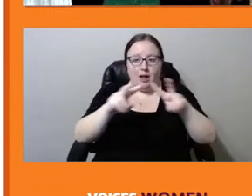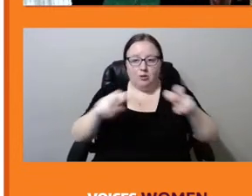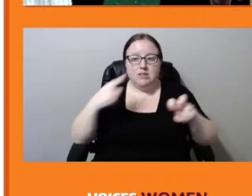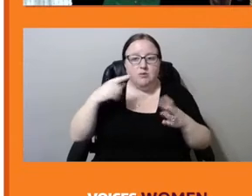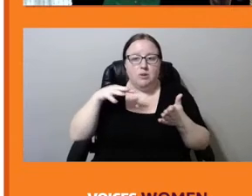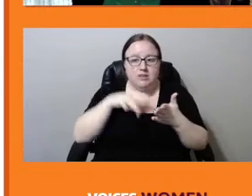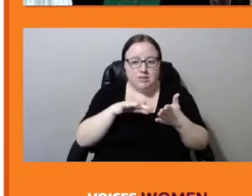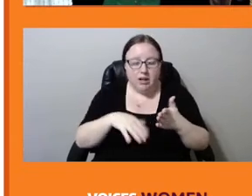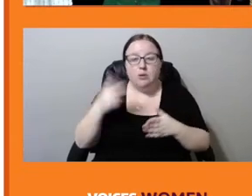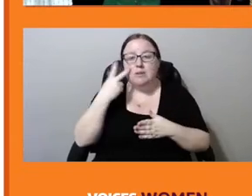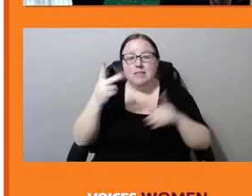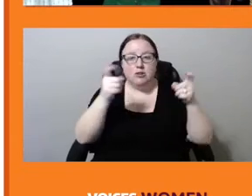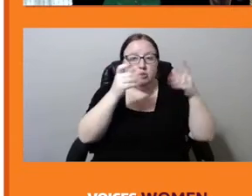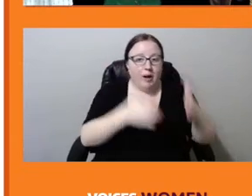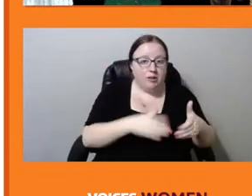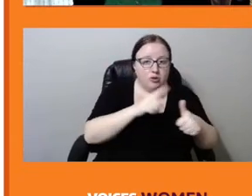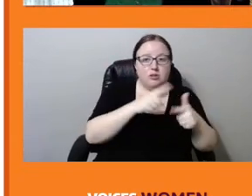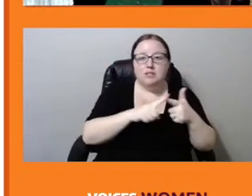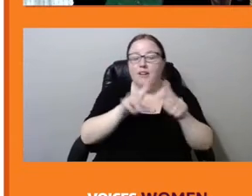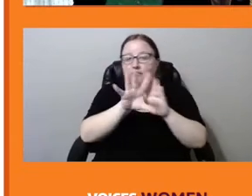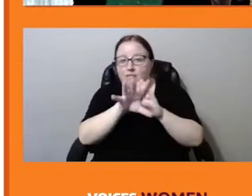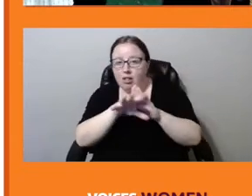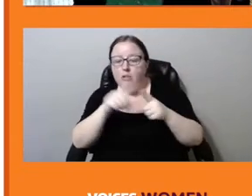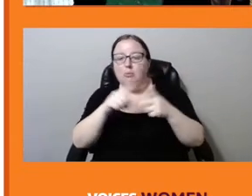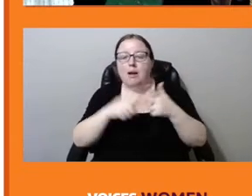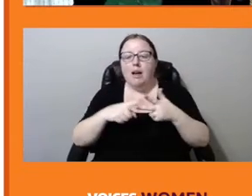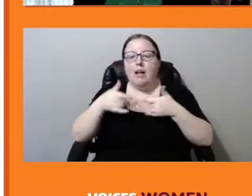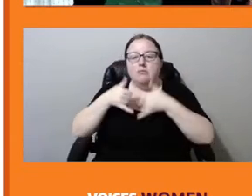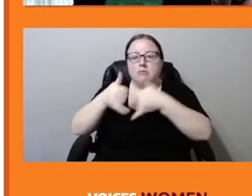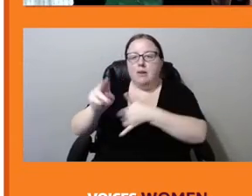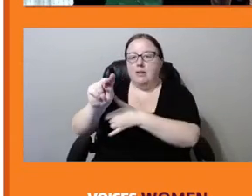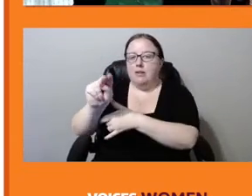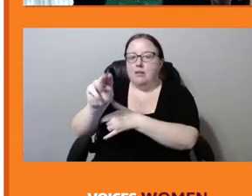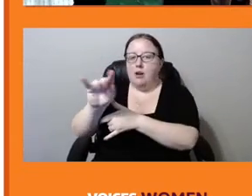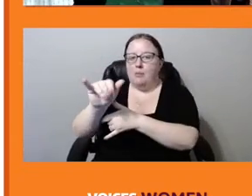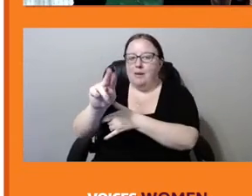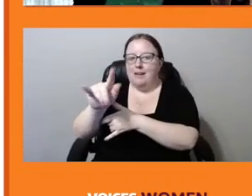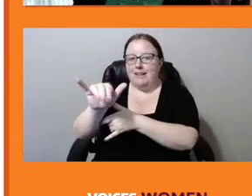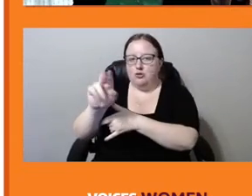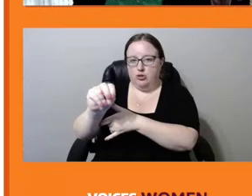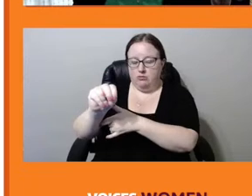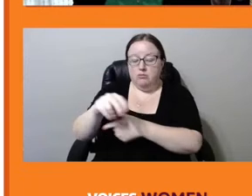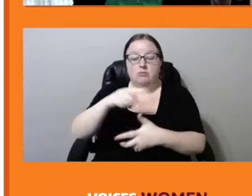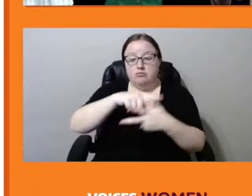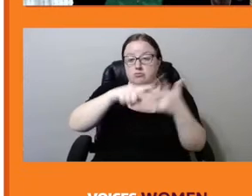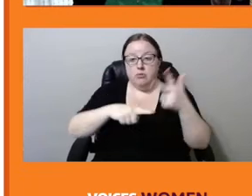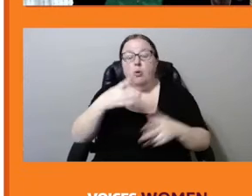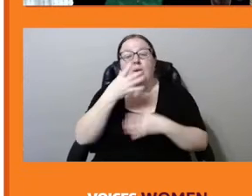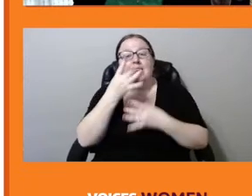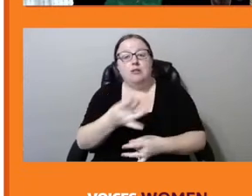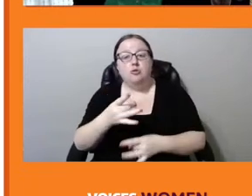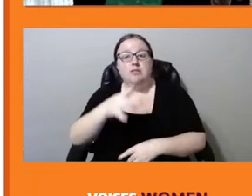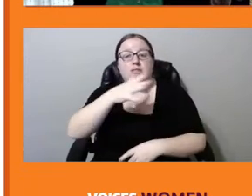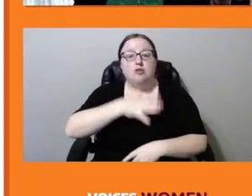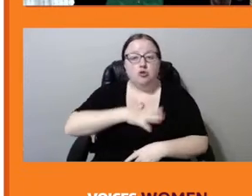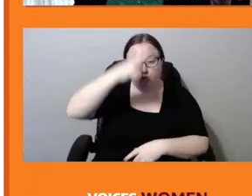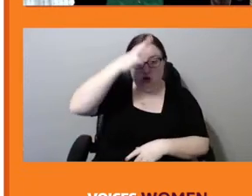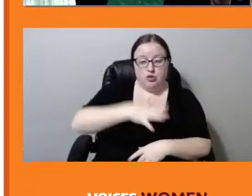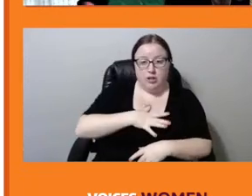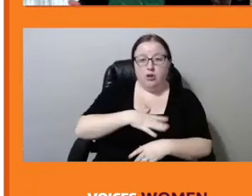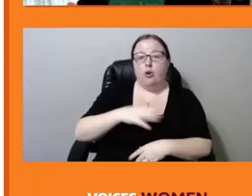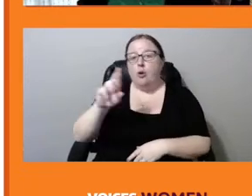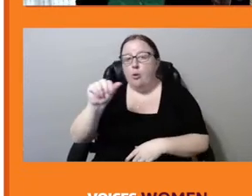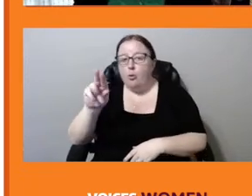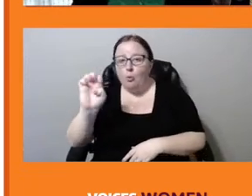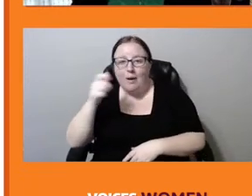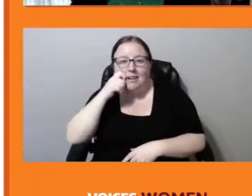study. We look at directors, we look at films, and we look at nominations. And across everything, we're interested in gender, race, ethnicity, and Metacritic